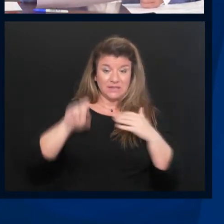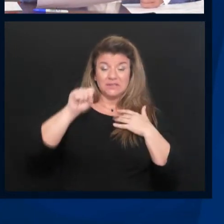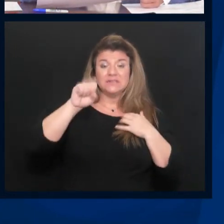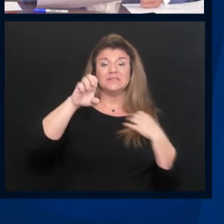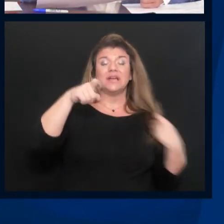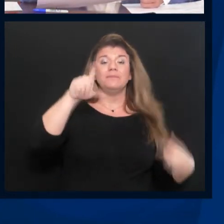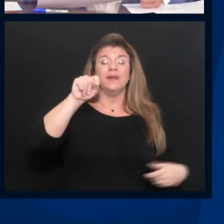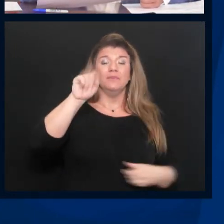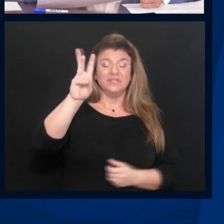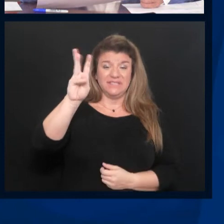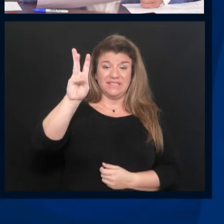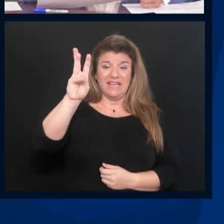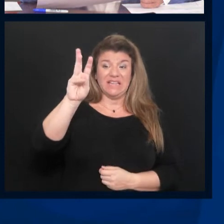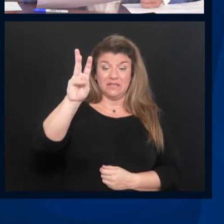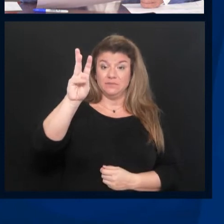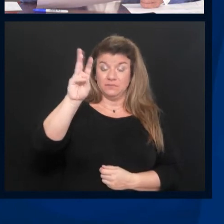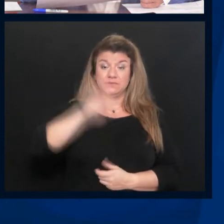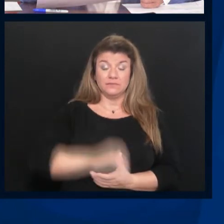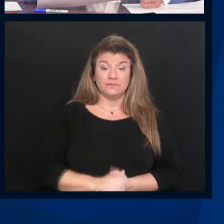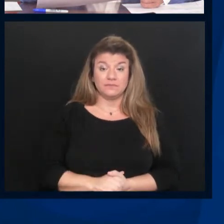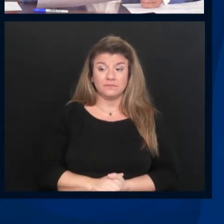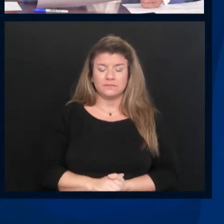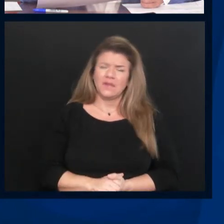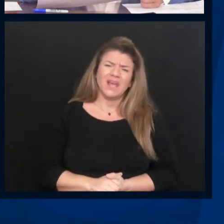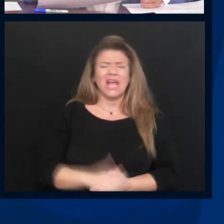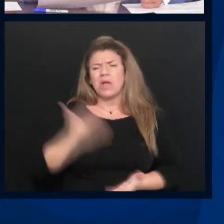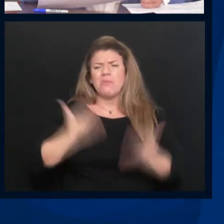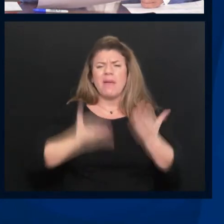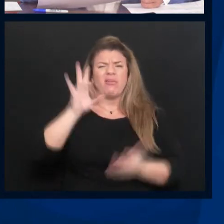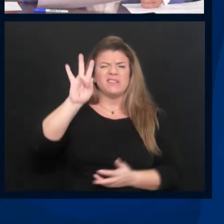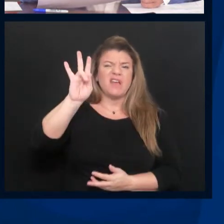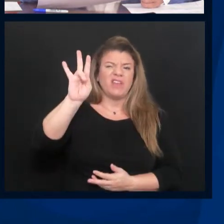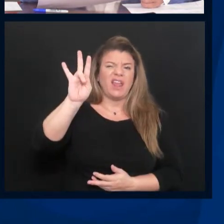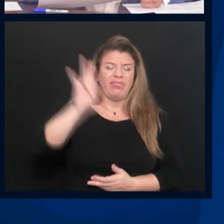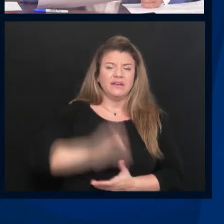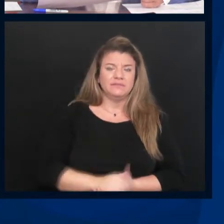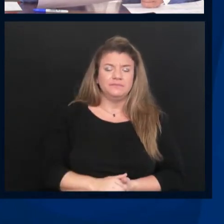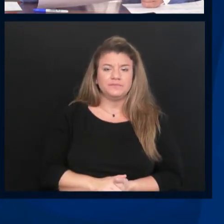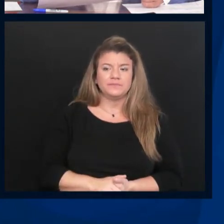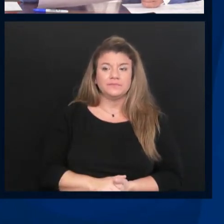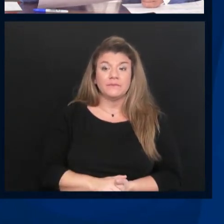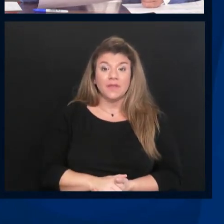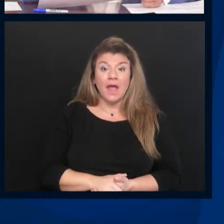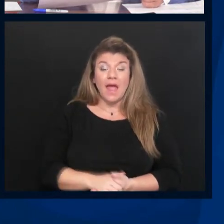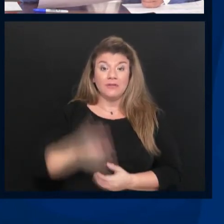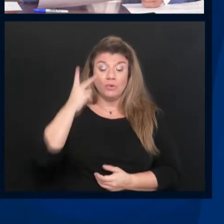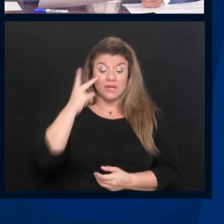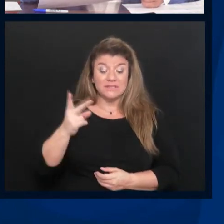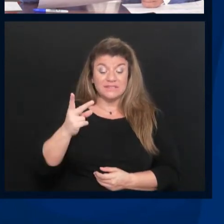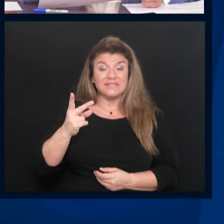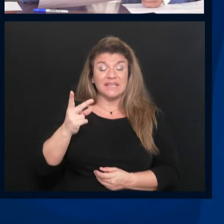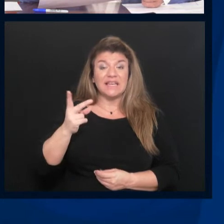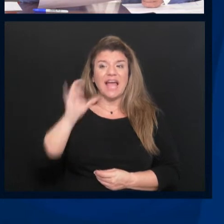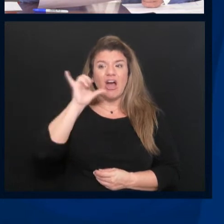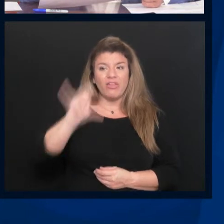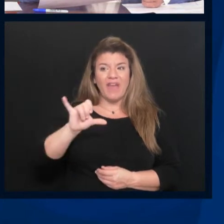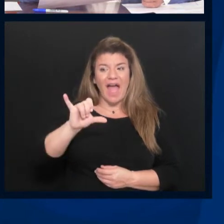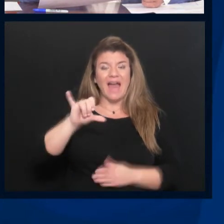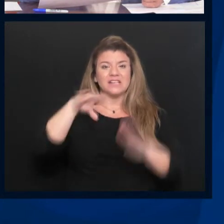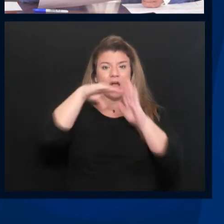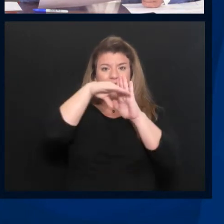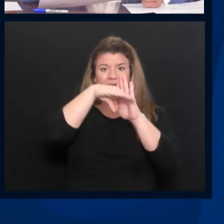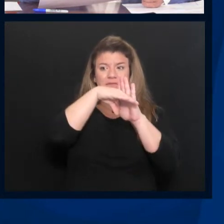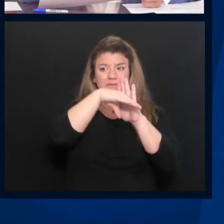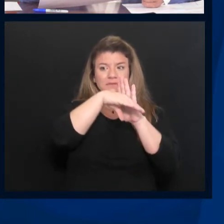September the 16th, I think, maybe September the 17th. And you can see how that has fallen and